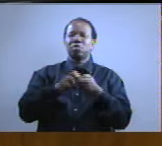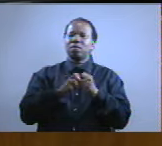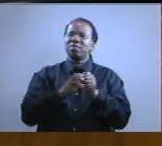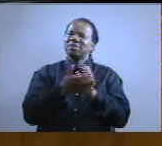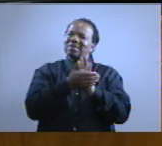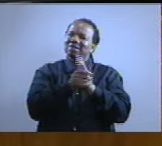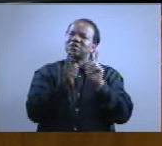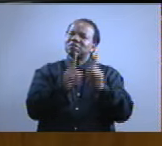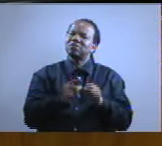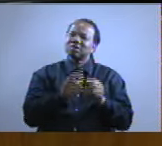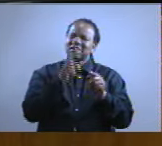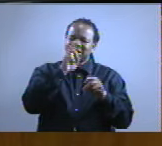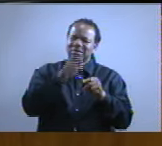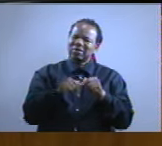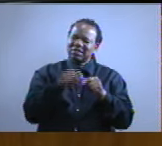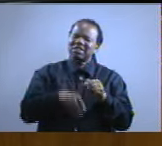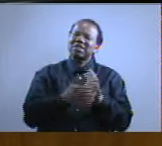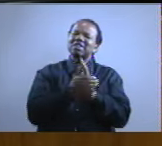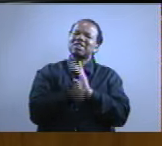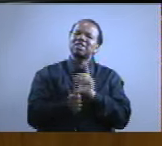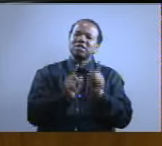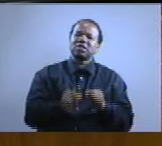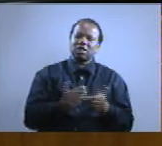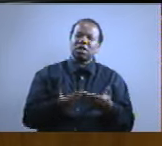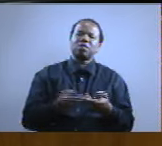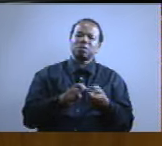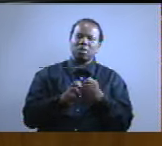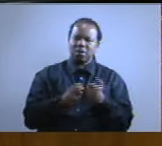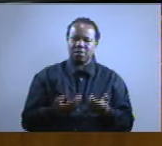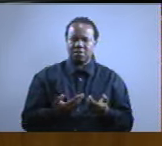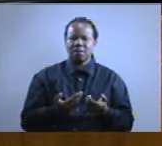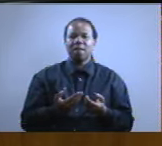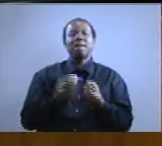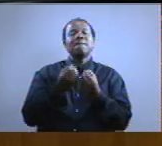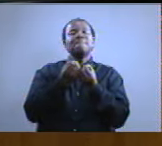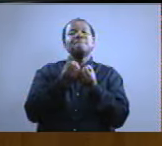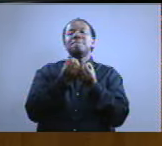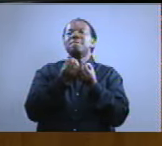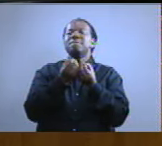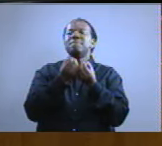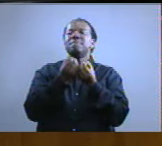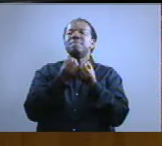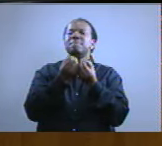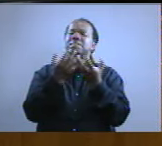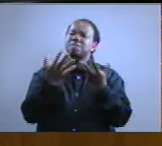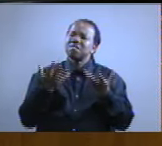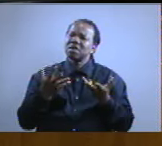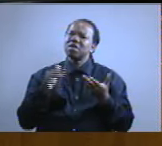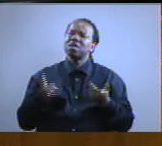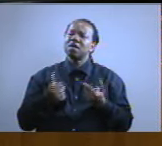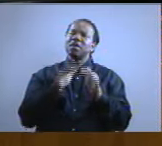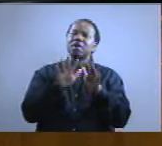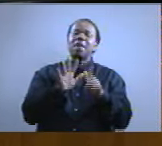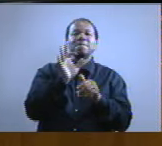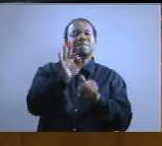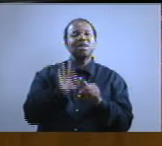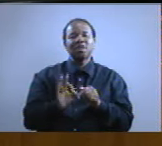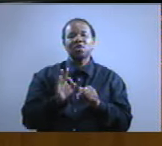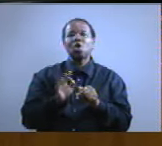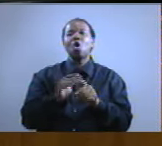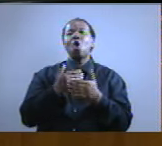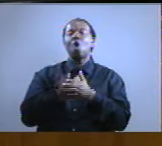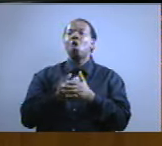issue that needs to be addressed. The skills deficit is so acute that many firms are paying premiums of between 10% and 30% for skilled